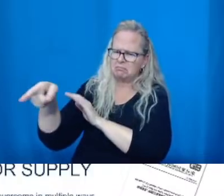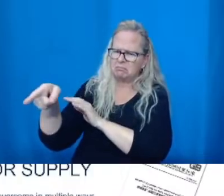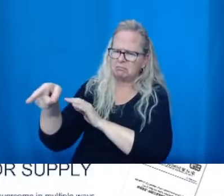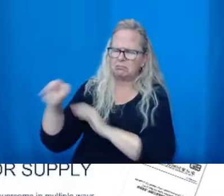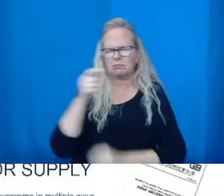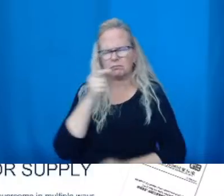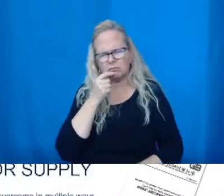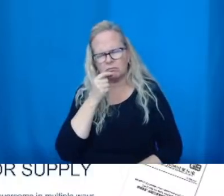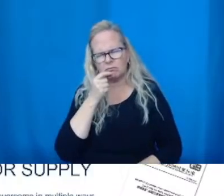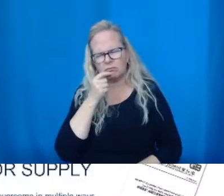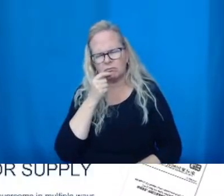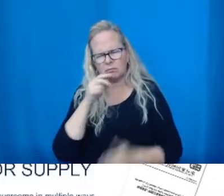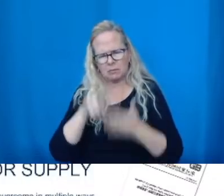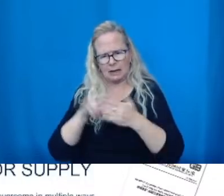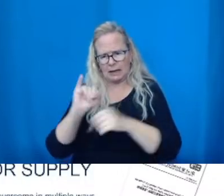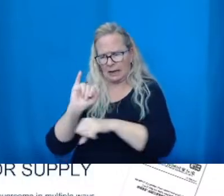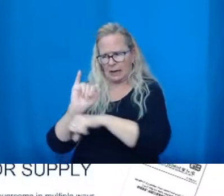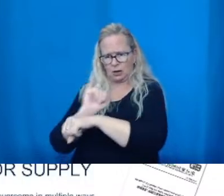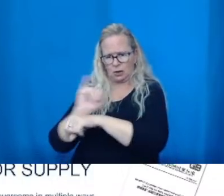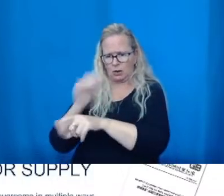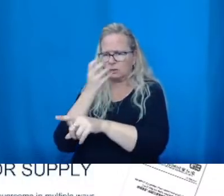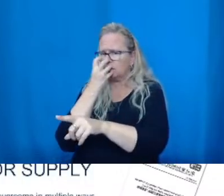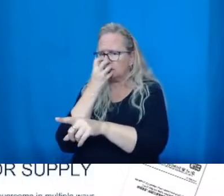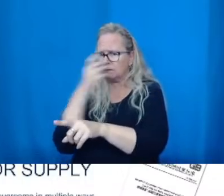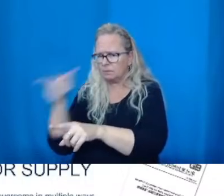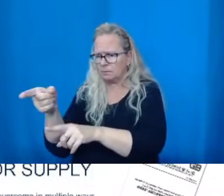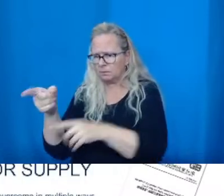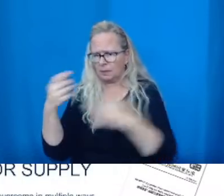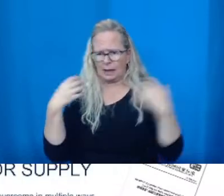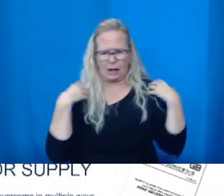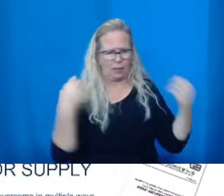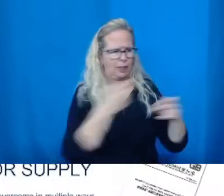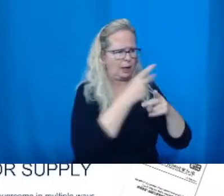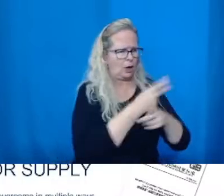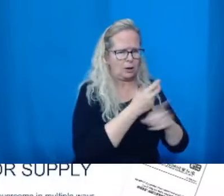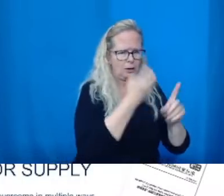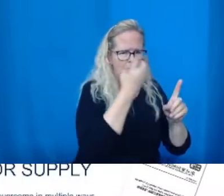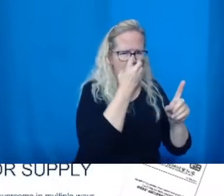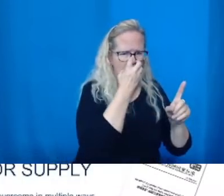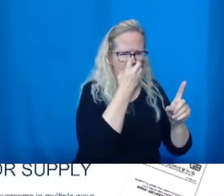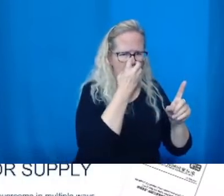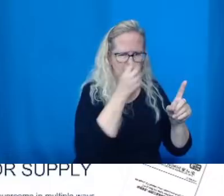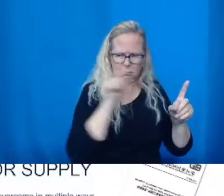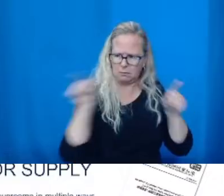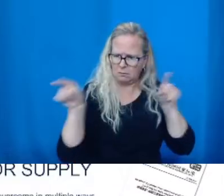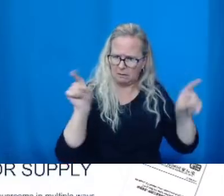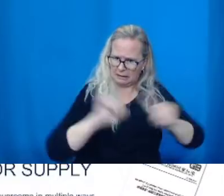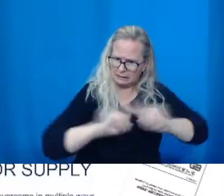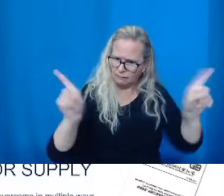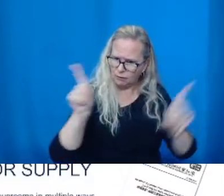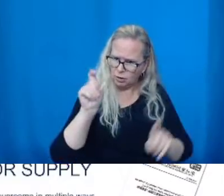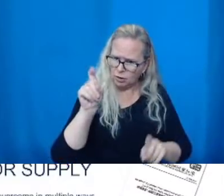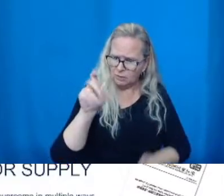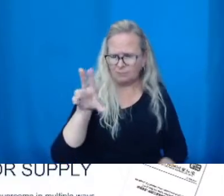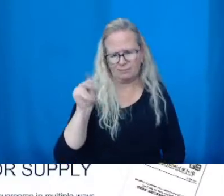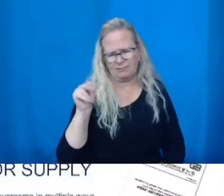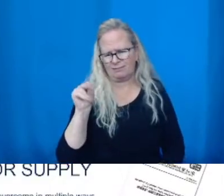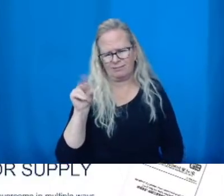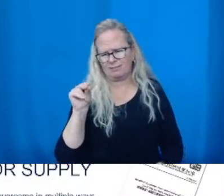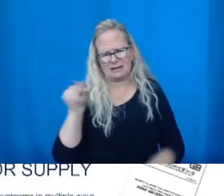There is one special case where they have extra testing for splash protection, but apart from that, it is perfectly acceptable to use